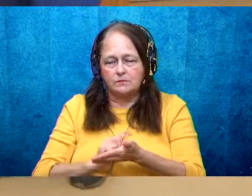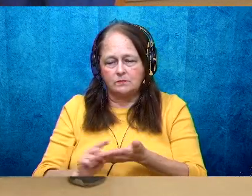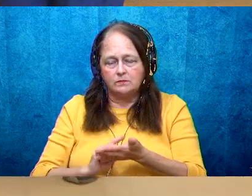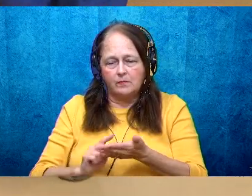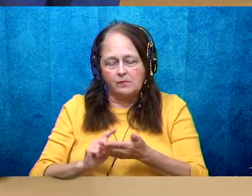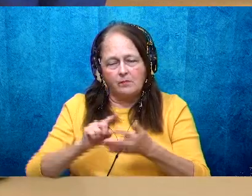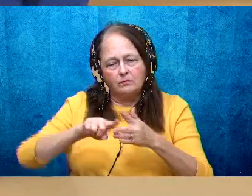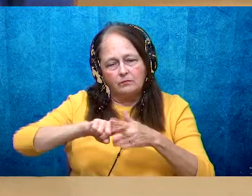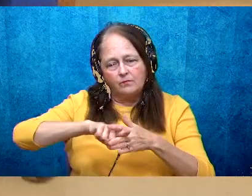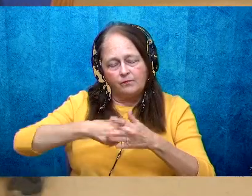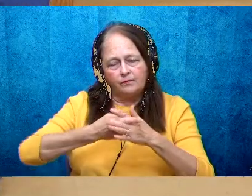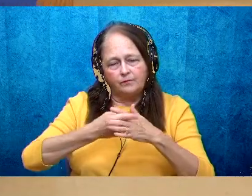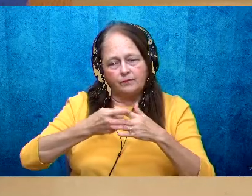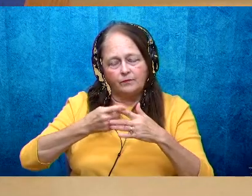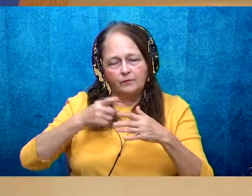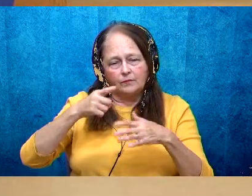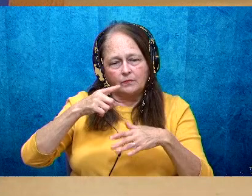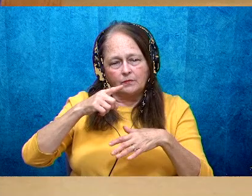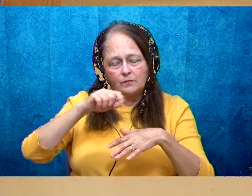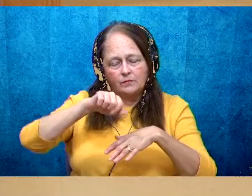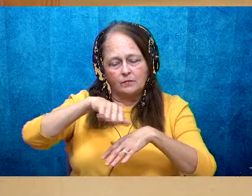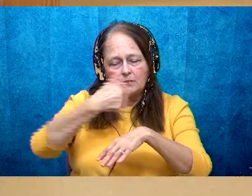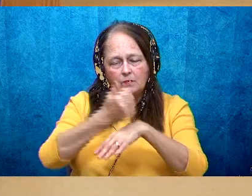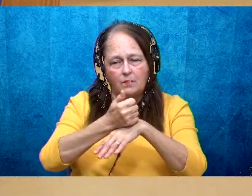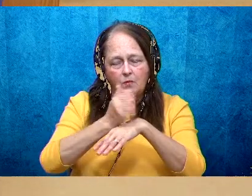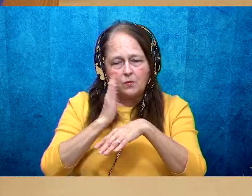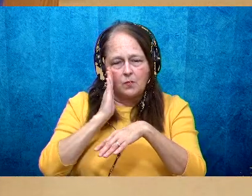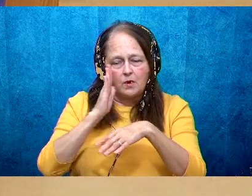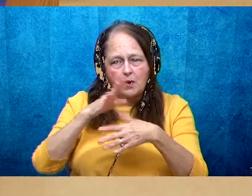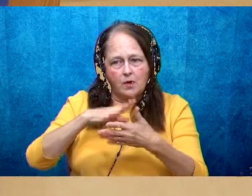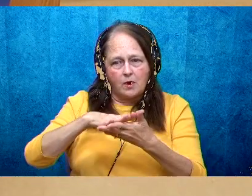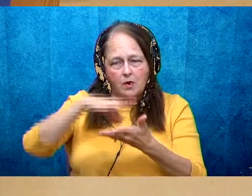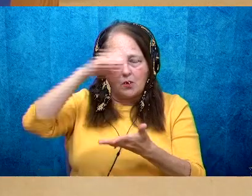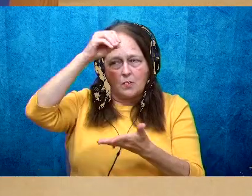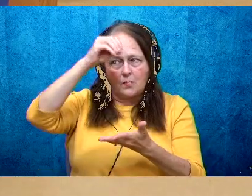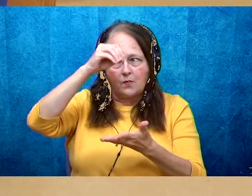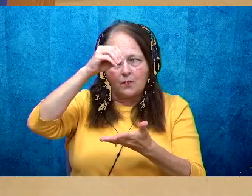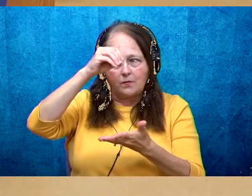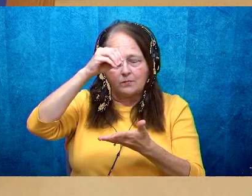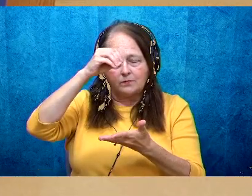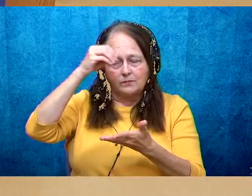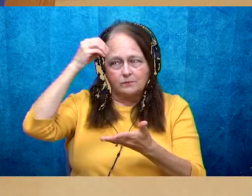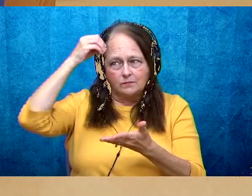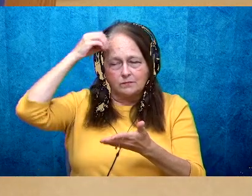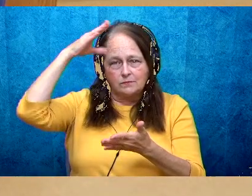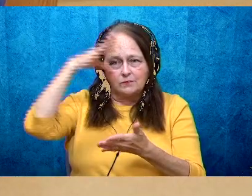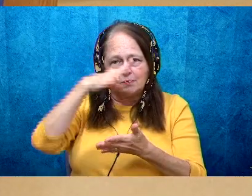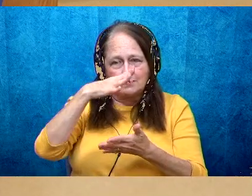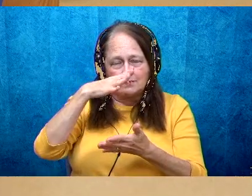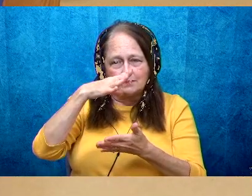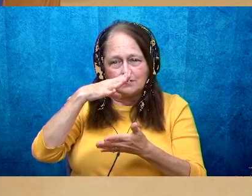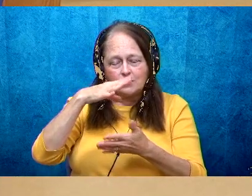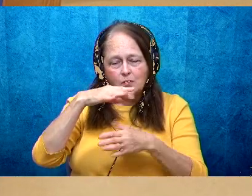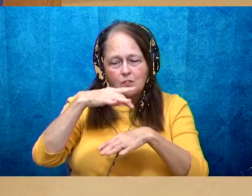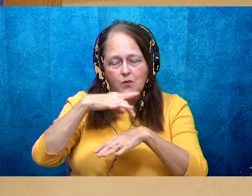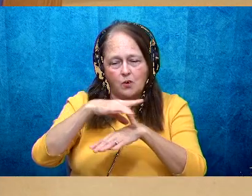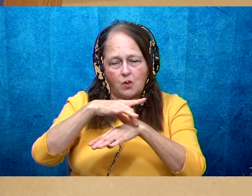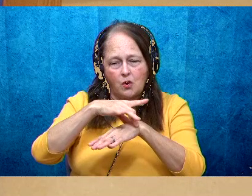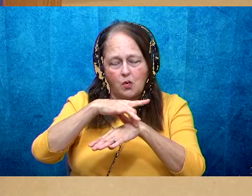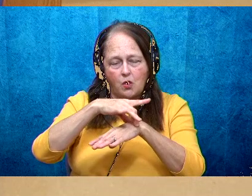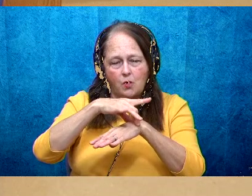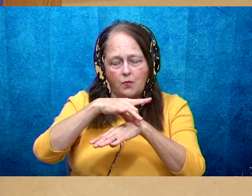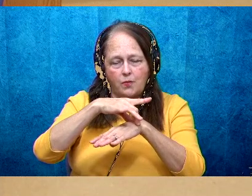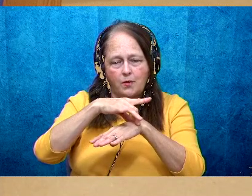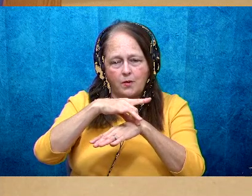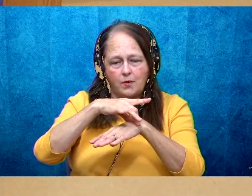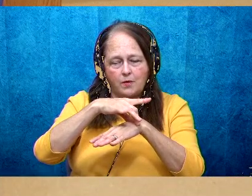start with our standard. This is going to be what we're learning, the Sun, Earth, Moon system. The standard says we're going to create